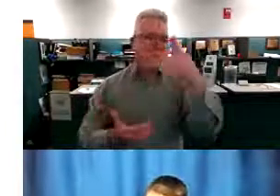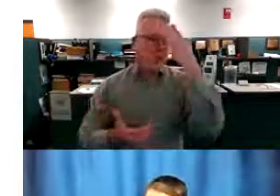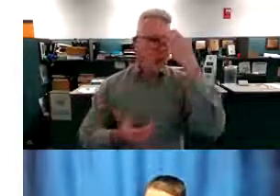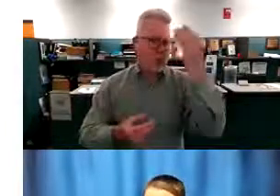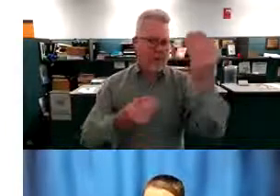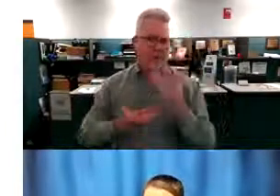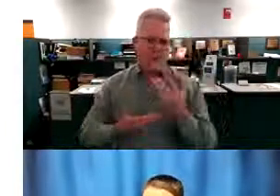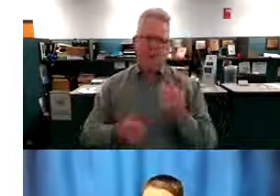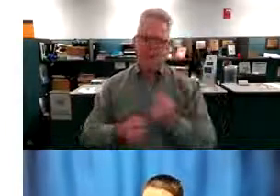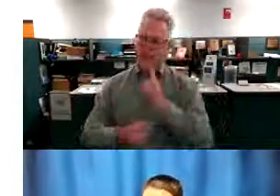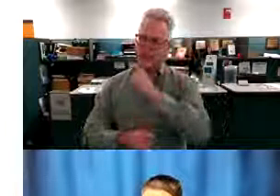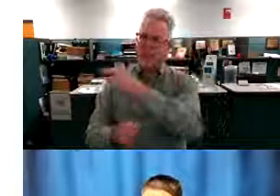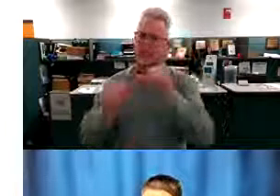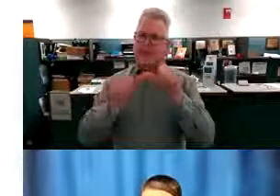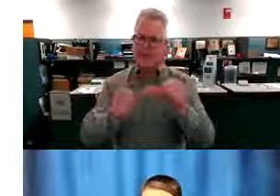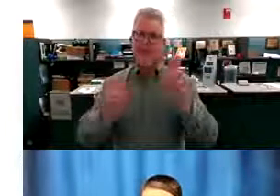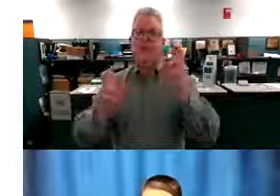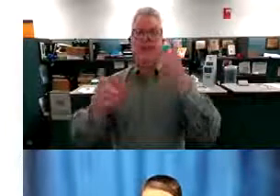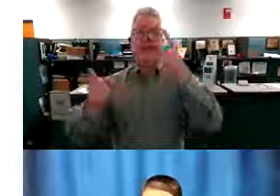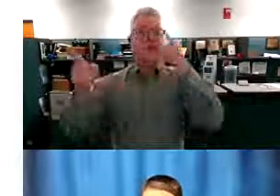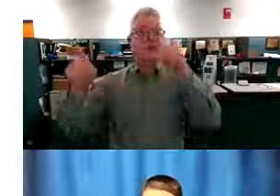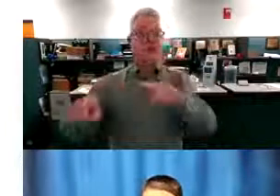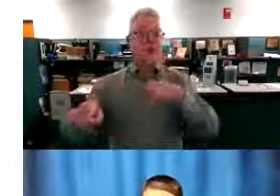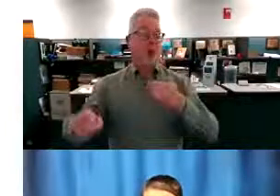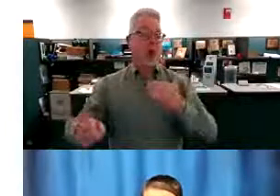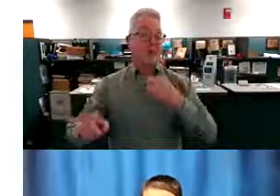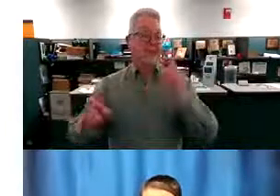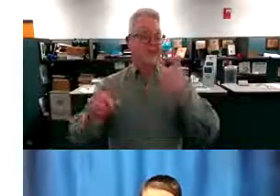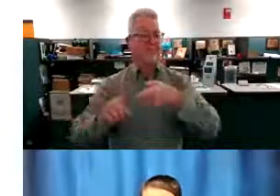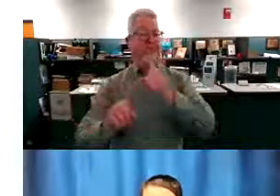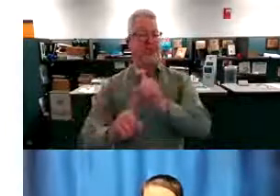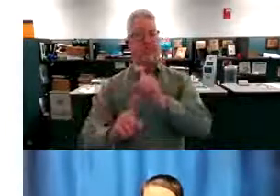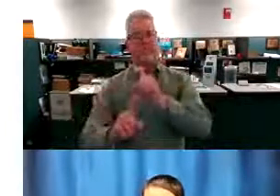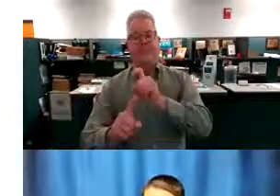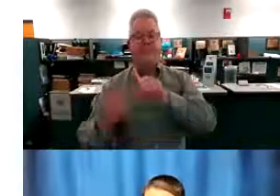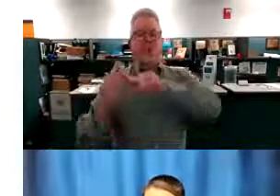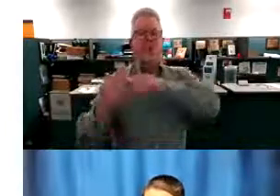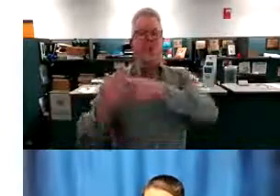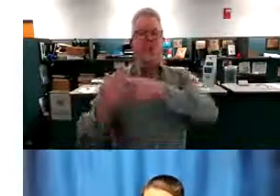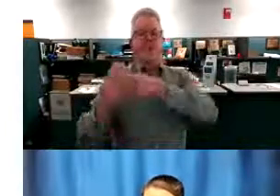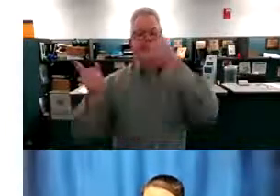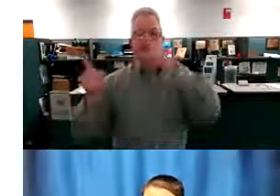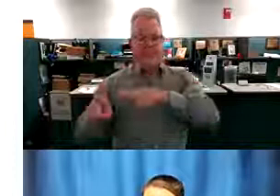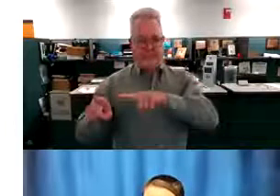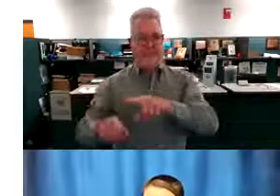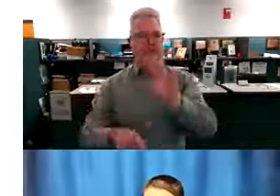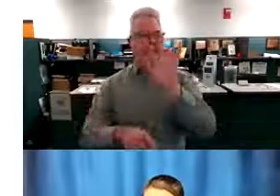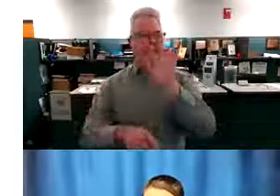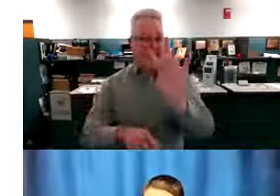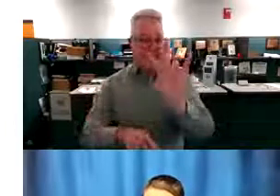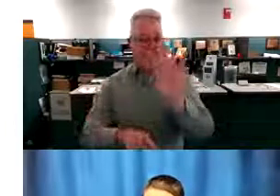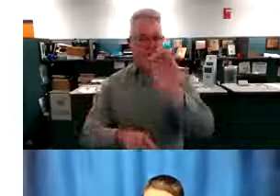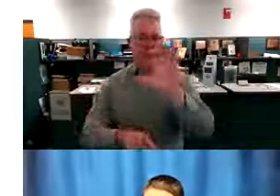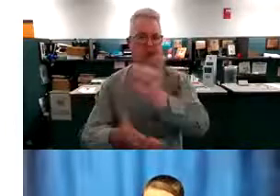recently. So if you're aware of any that are offering open captioning, just let me know. The agreement that we have, the